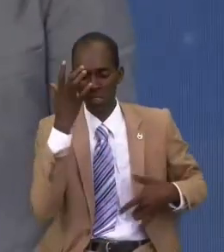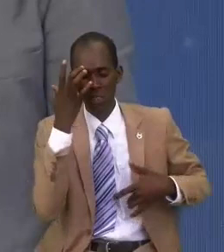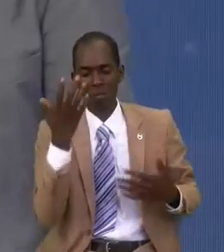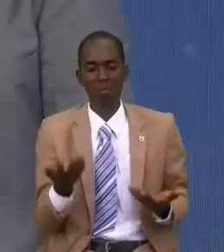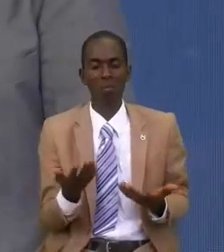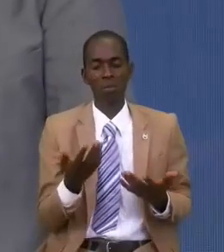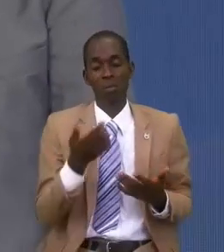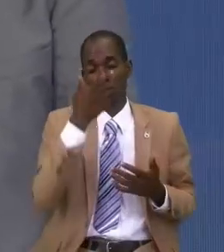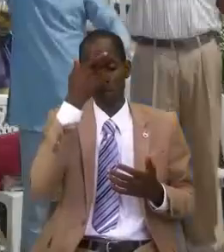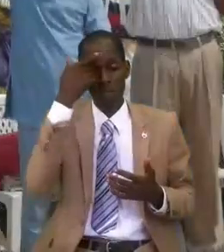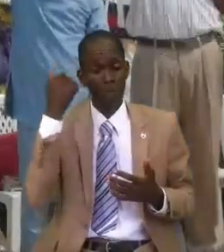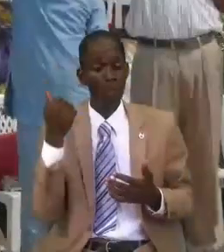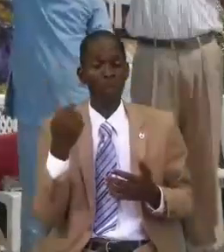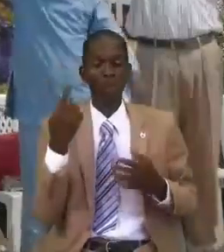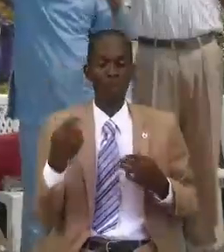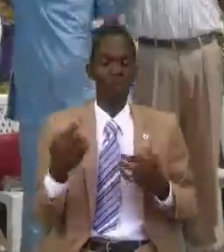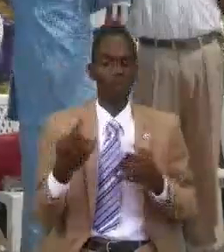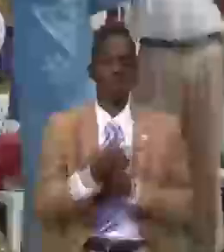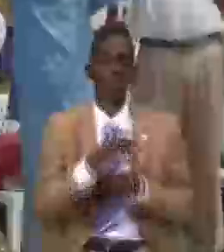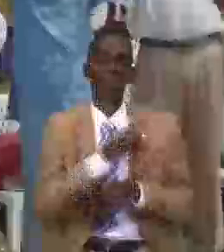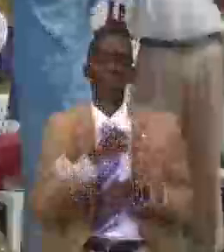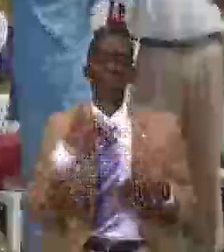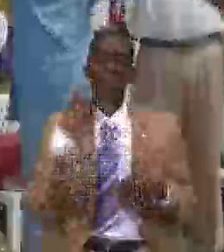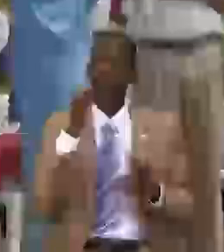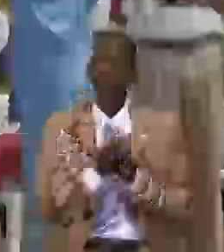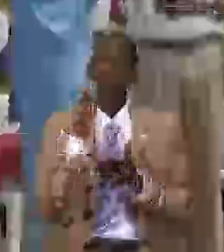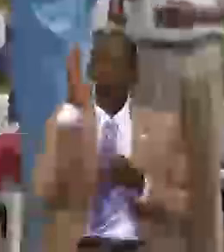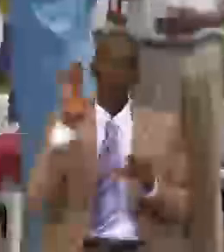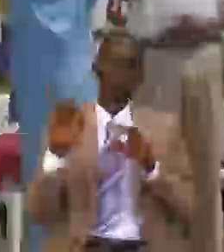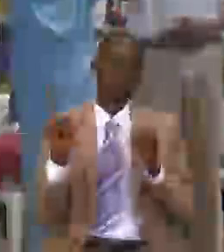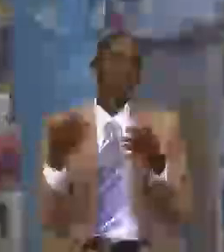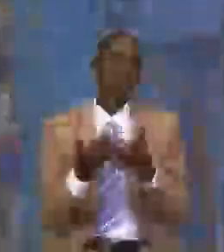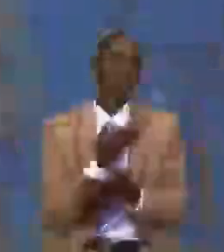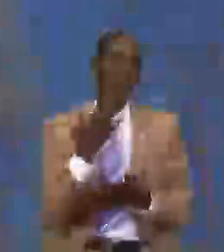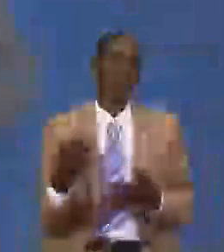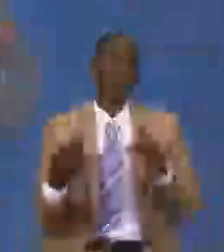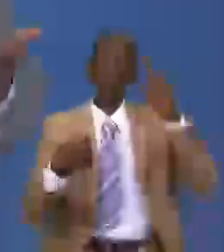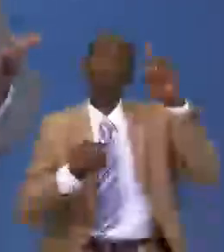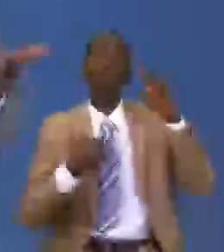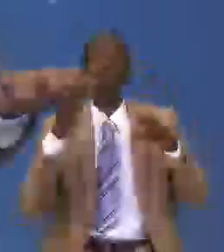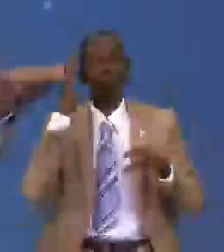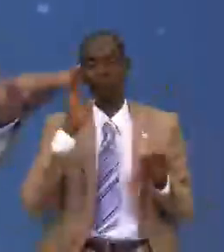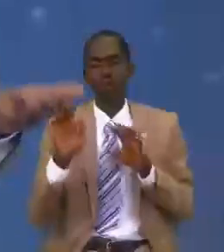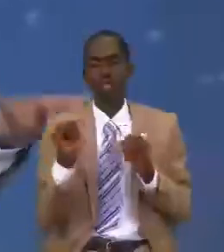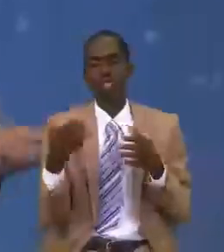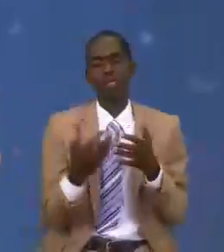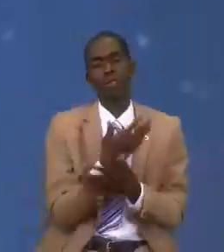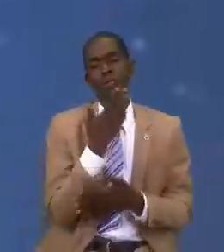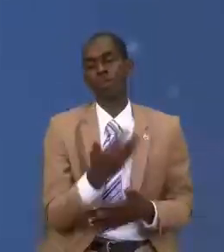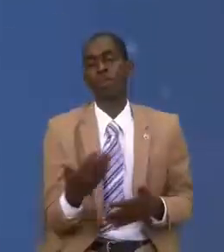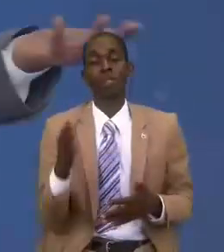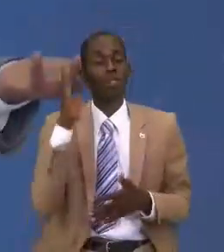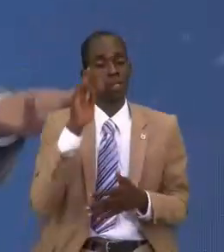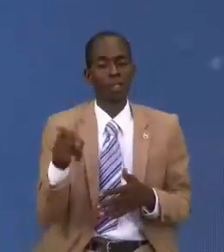will do a new thing. I will do a new thing. Shall ye not know it? Shall ye not experience it? Shall ye